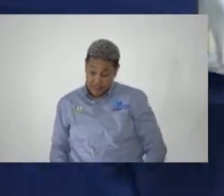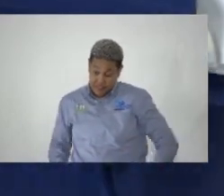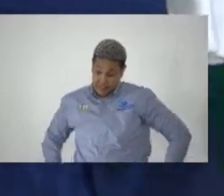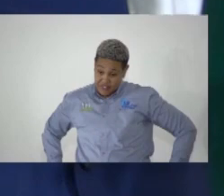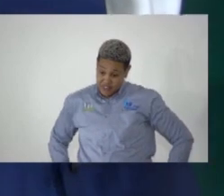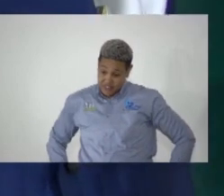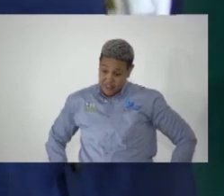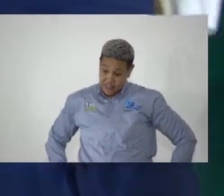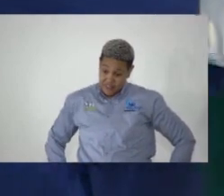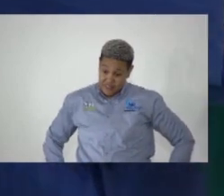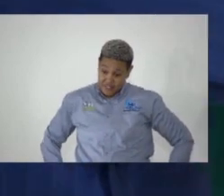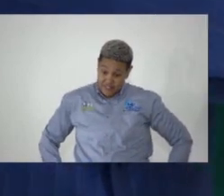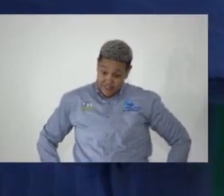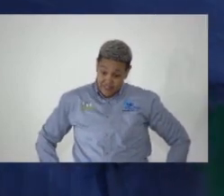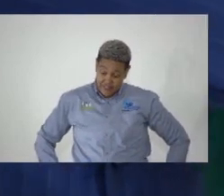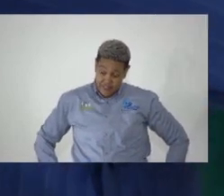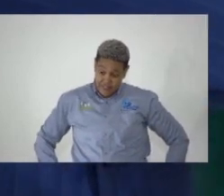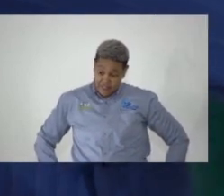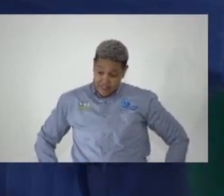90,